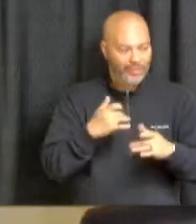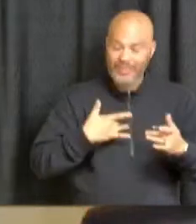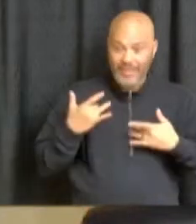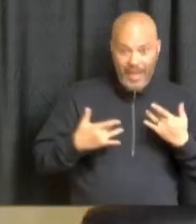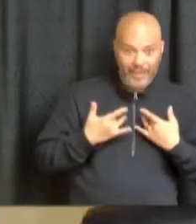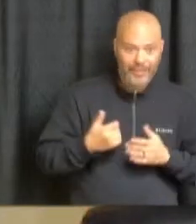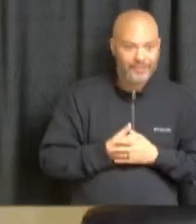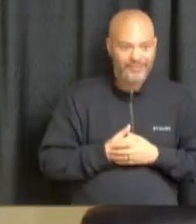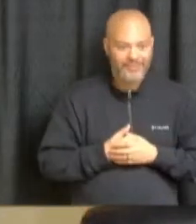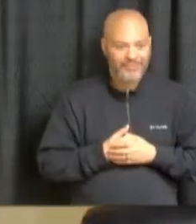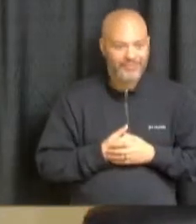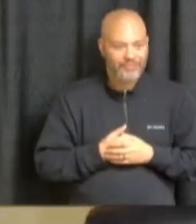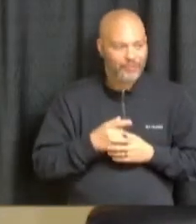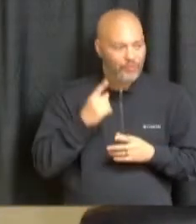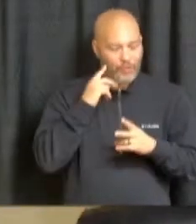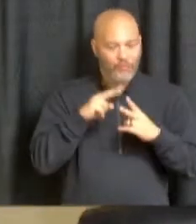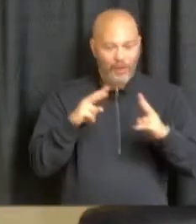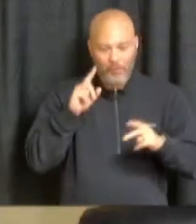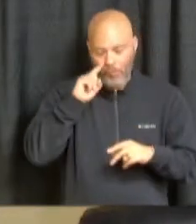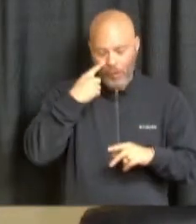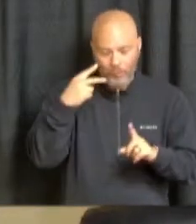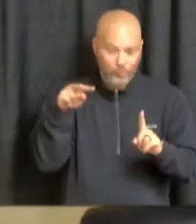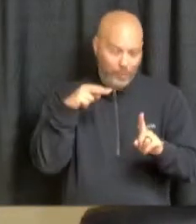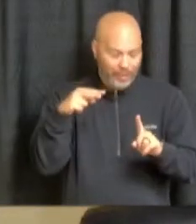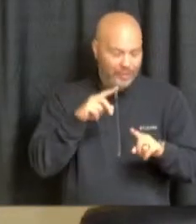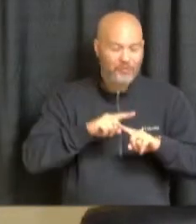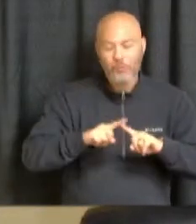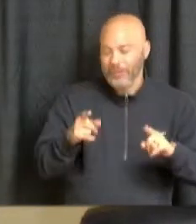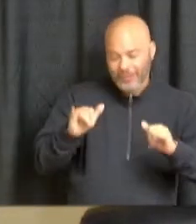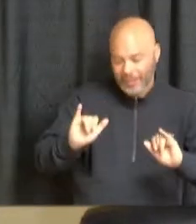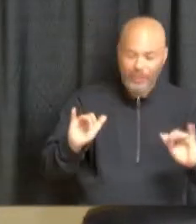exciting from a very boring perspective, but